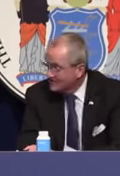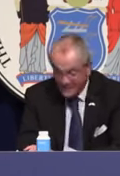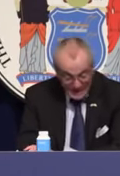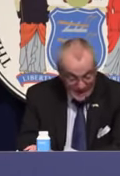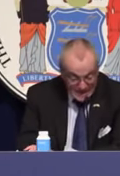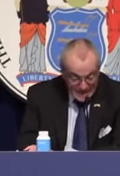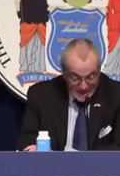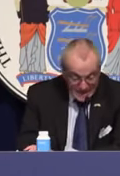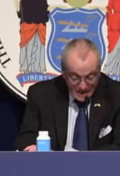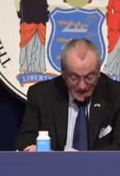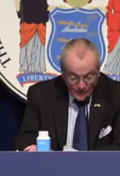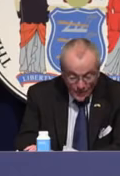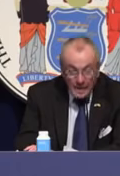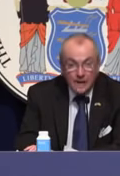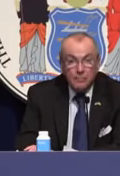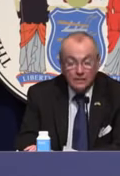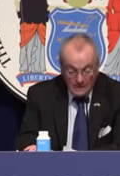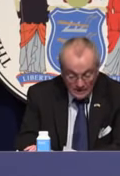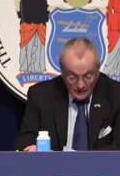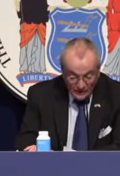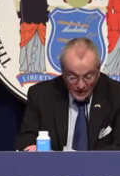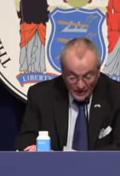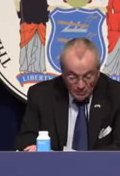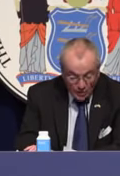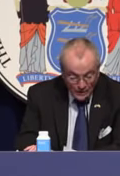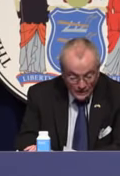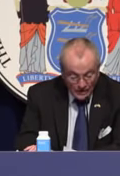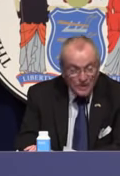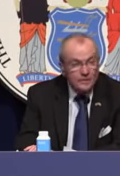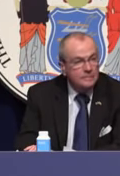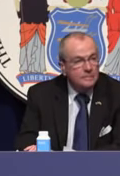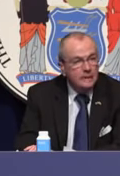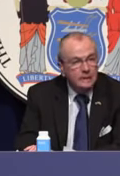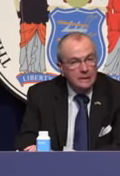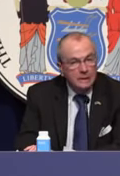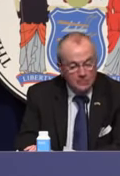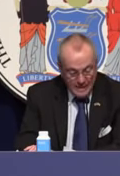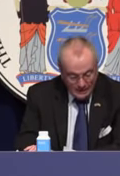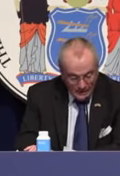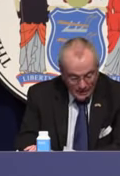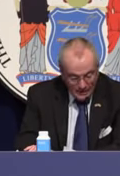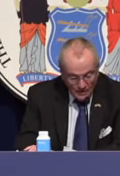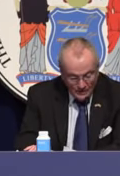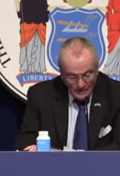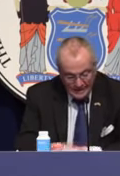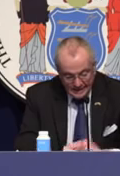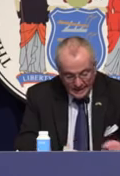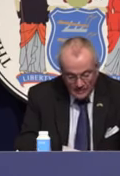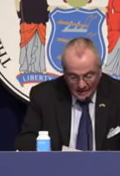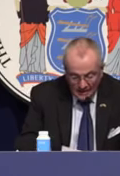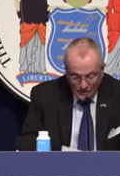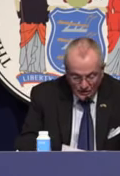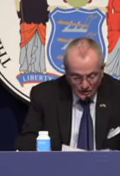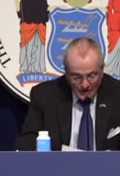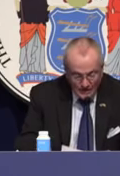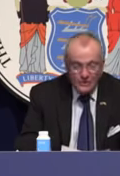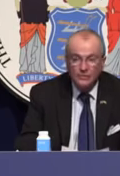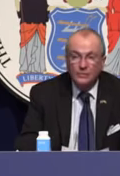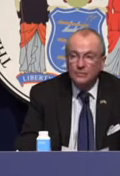of us there. We had a productive and broad discussion about our COVID-19